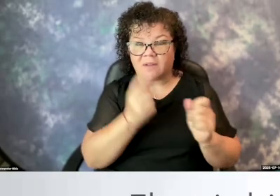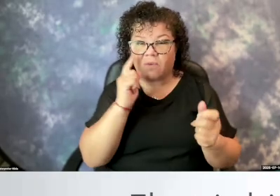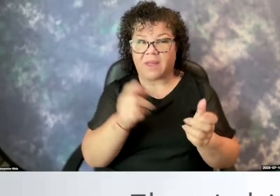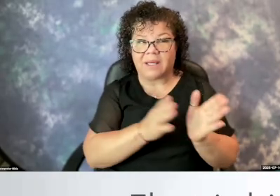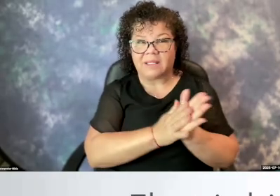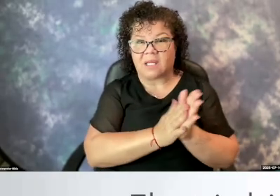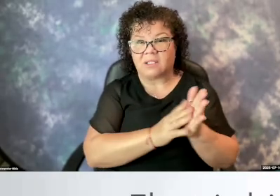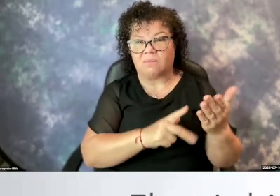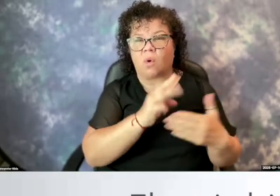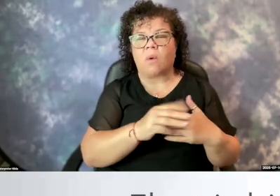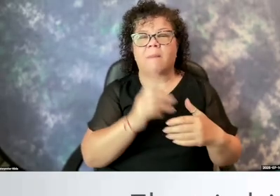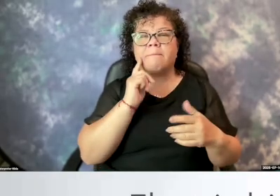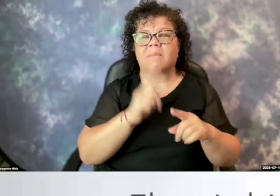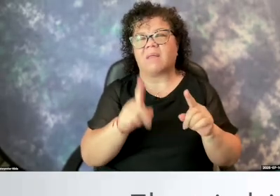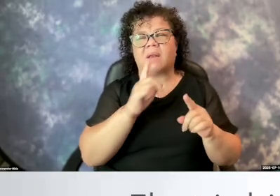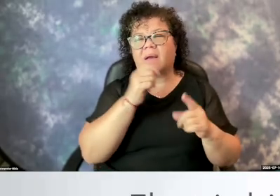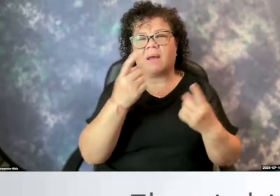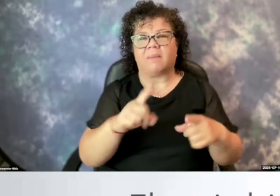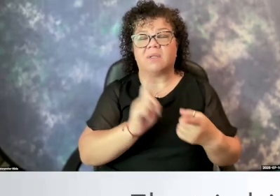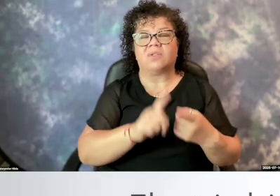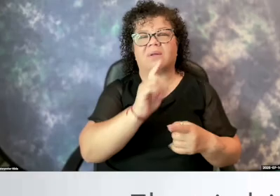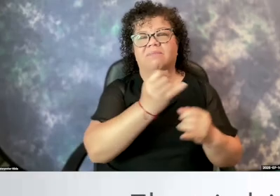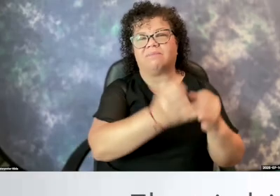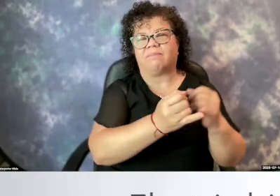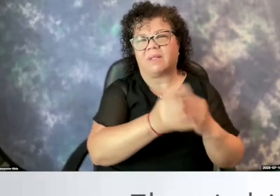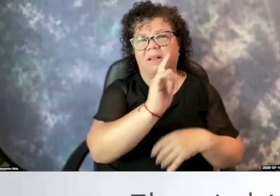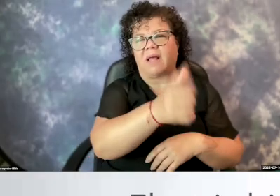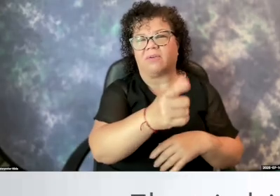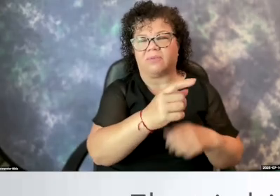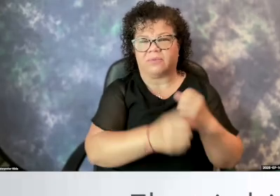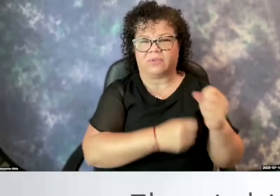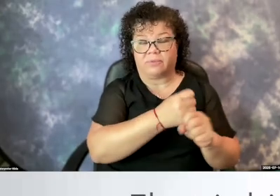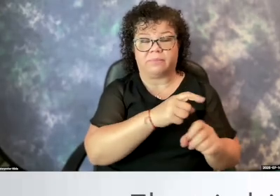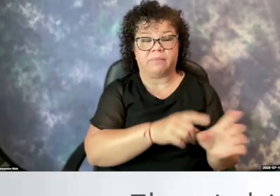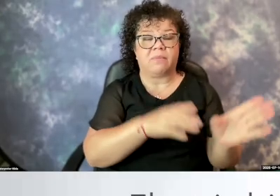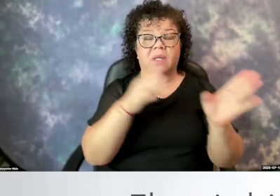feedback for a potential policy change to the incentive structure later this year.